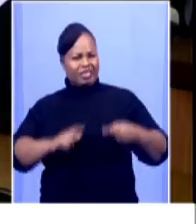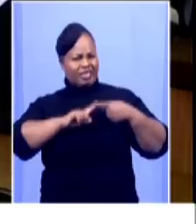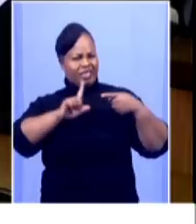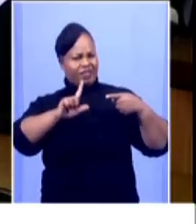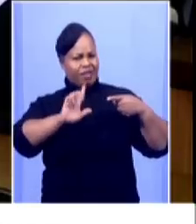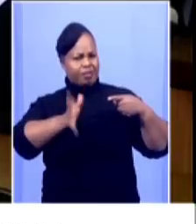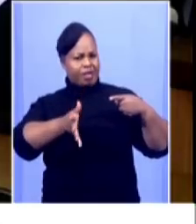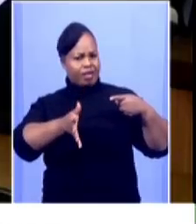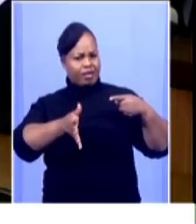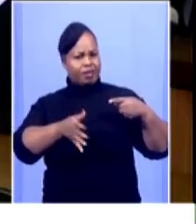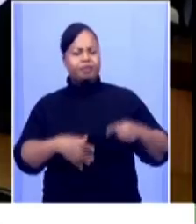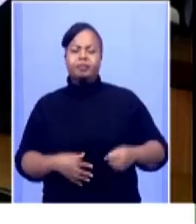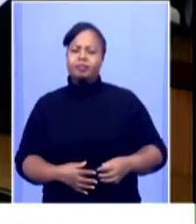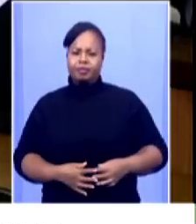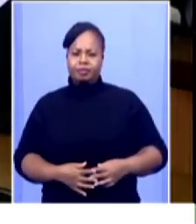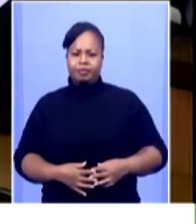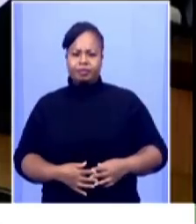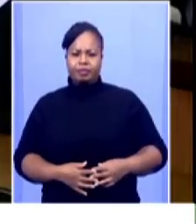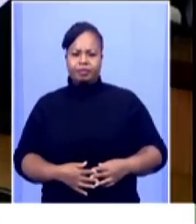7, my lady.